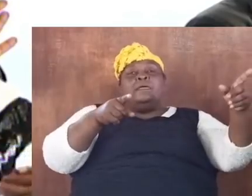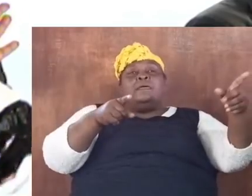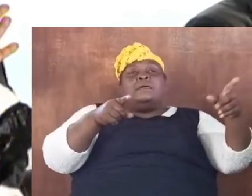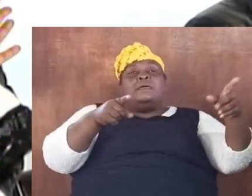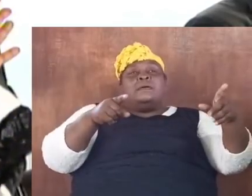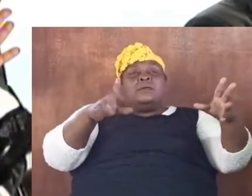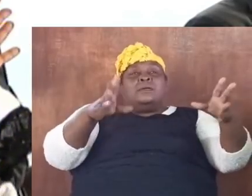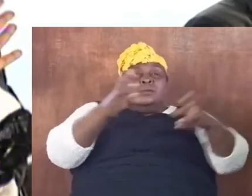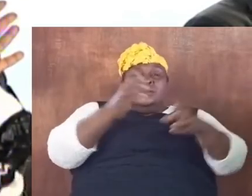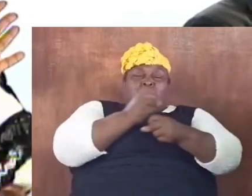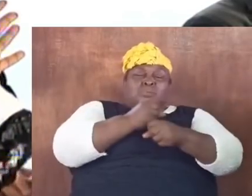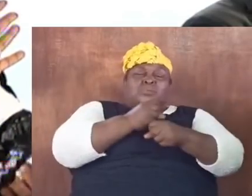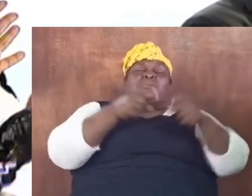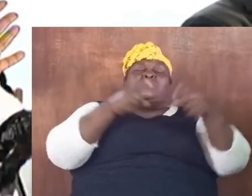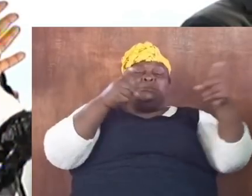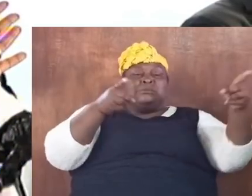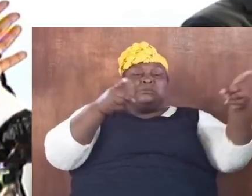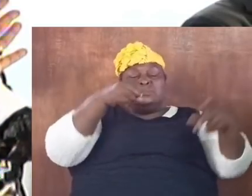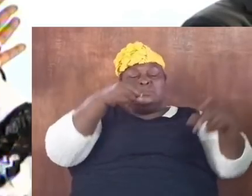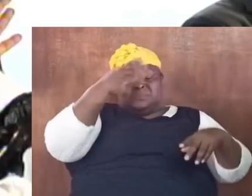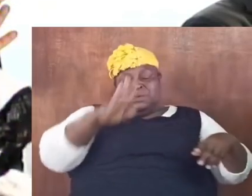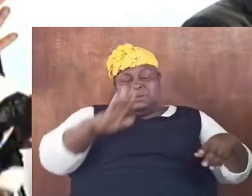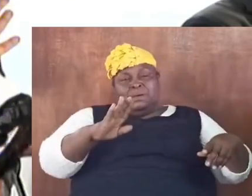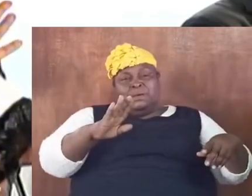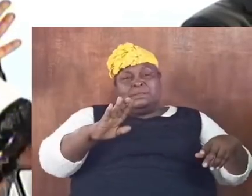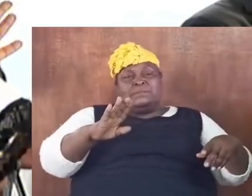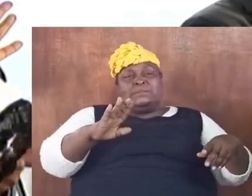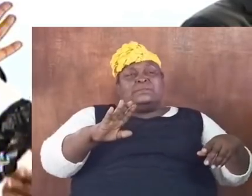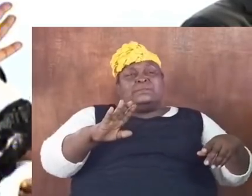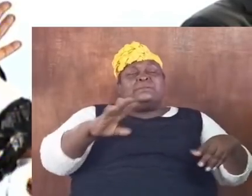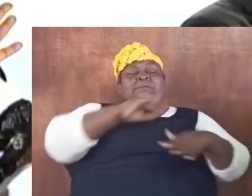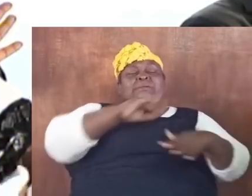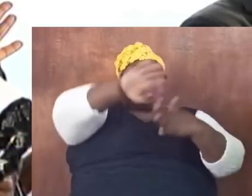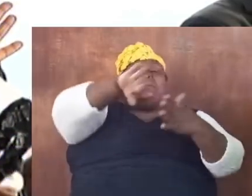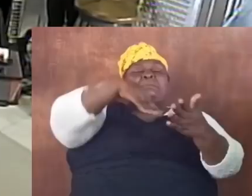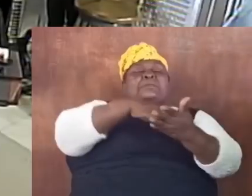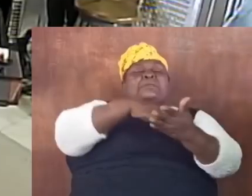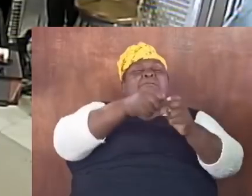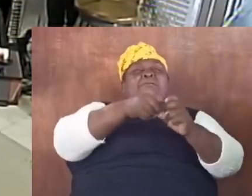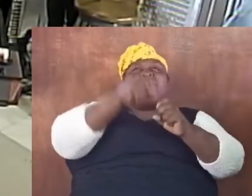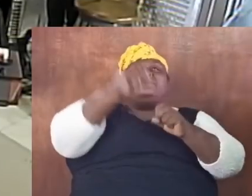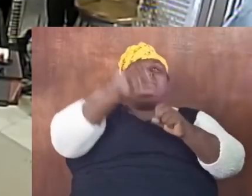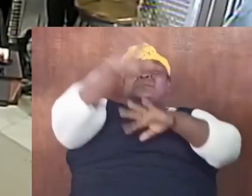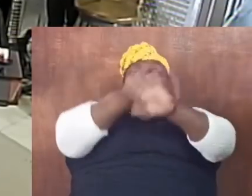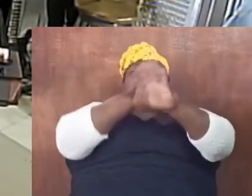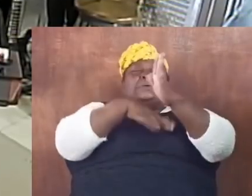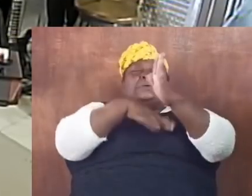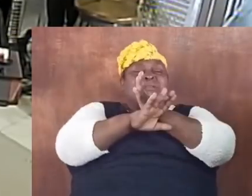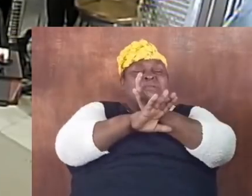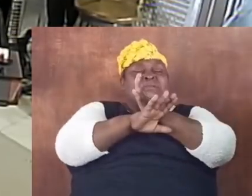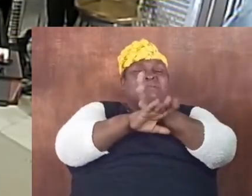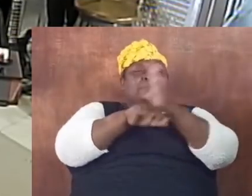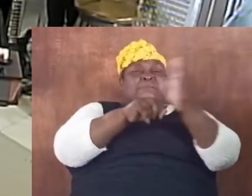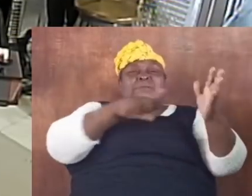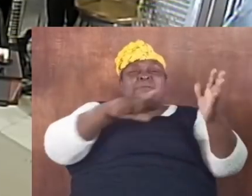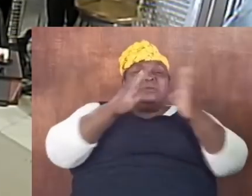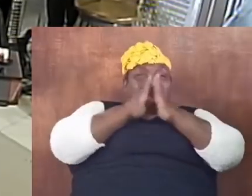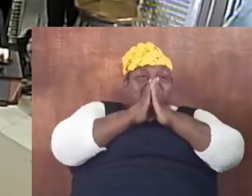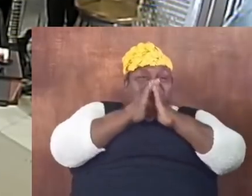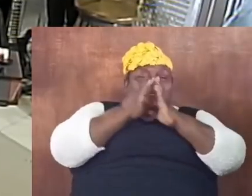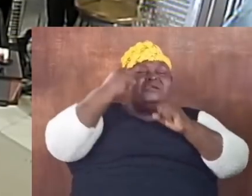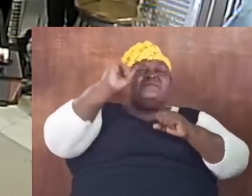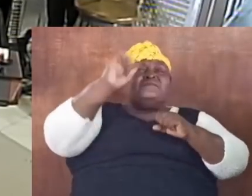Hold him, O God, in the hollow of your hands. Lord, and we pray for